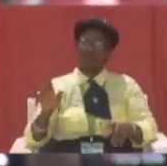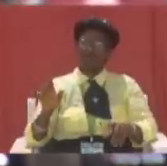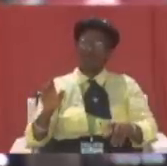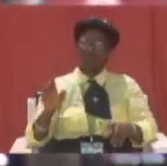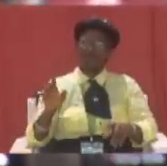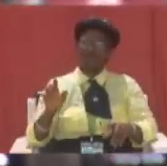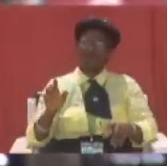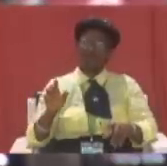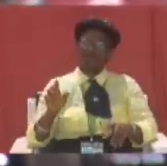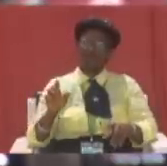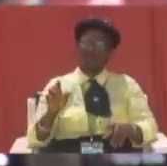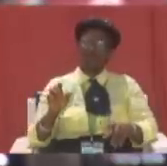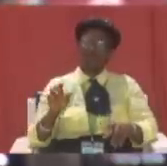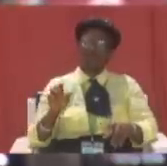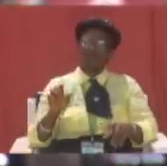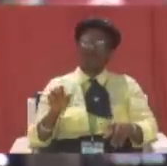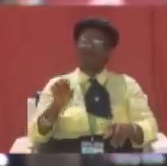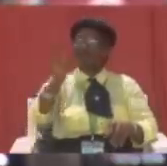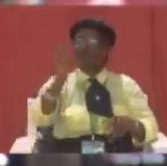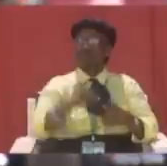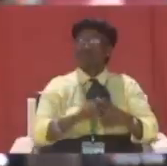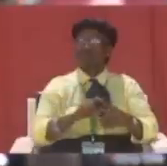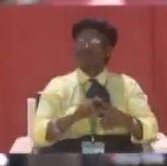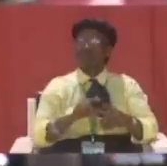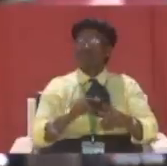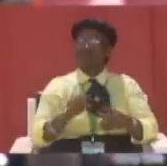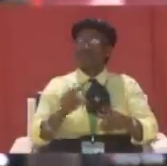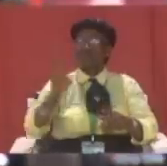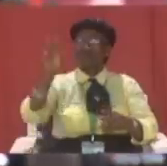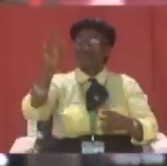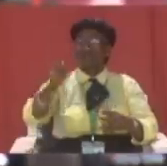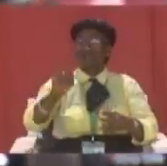Samuel chapter 12, from verse 24 to 25,